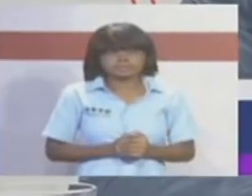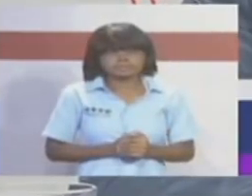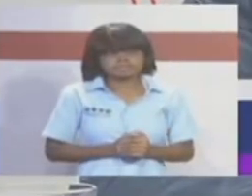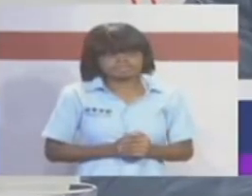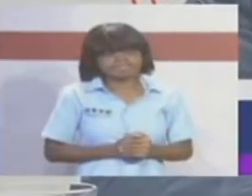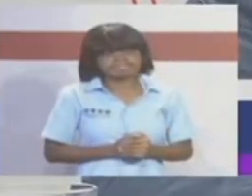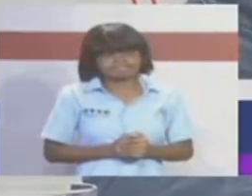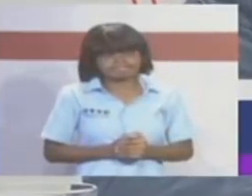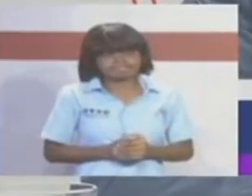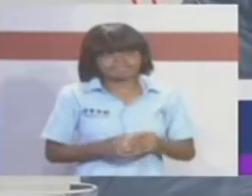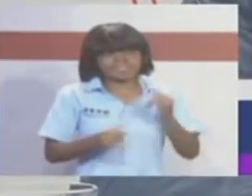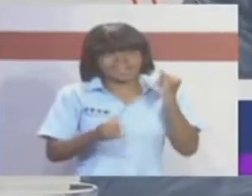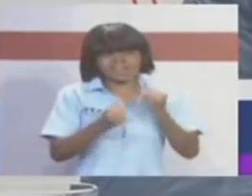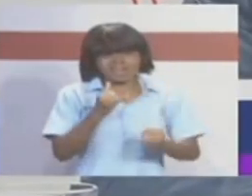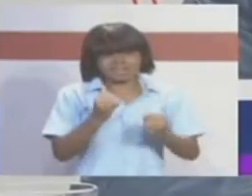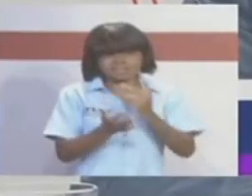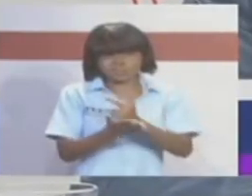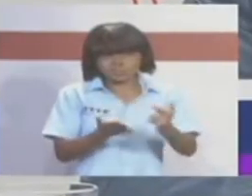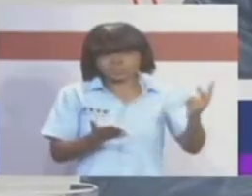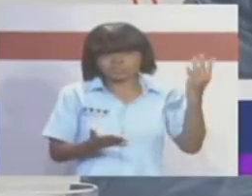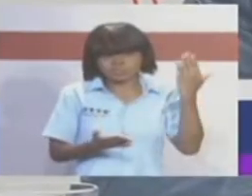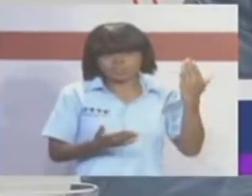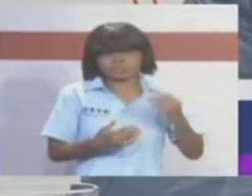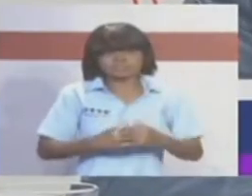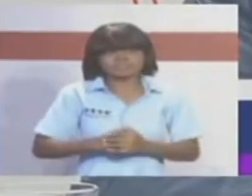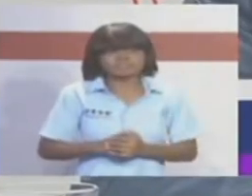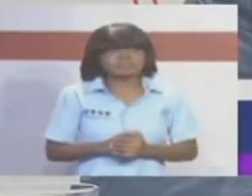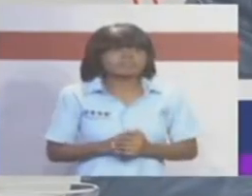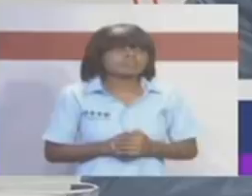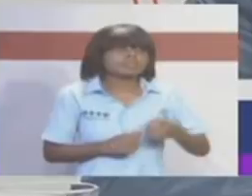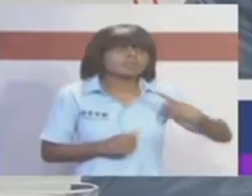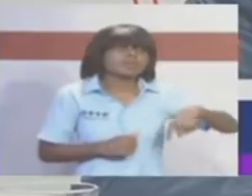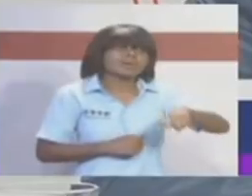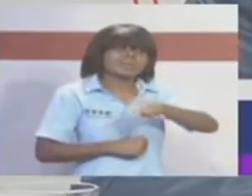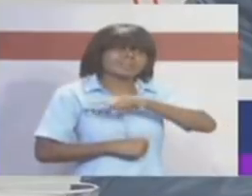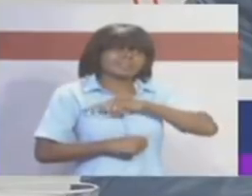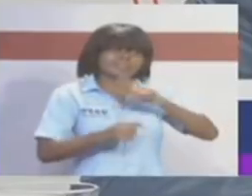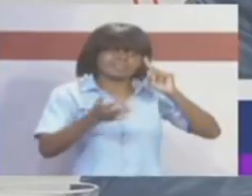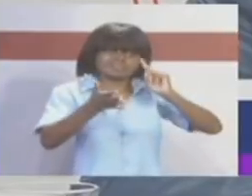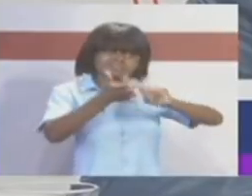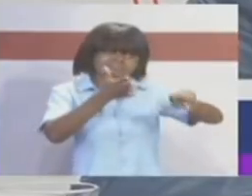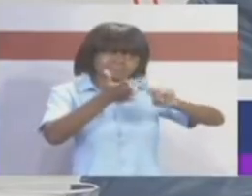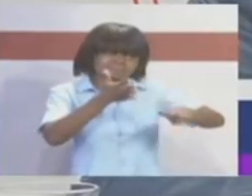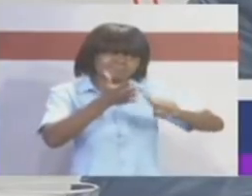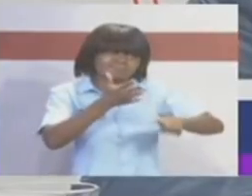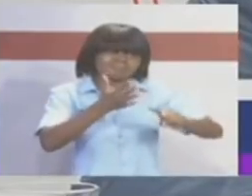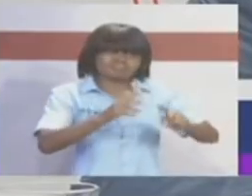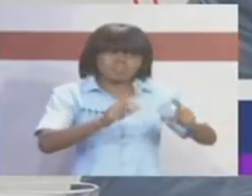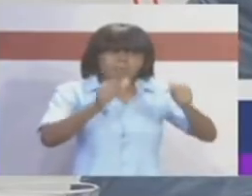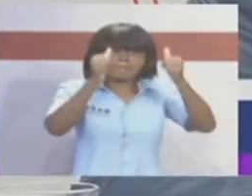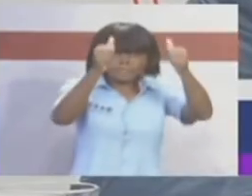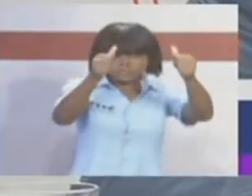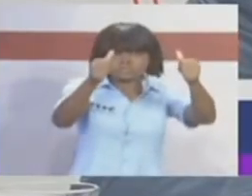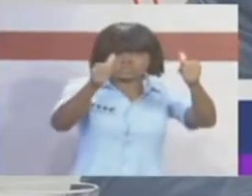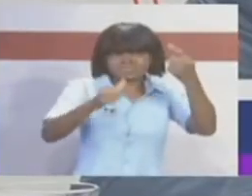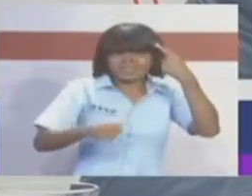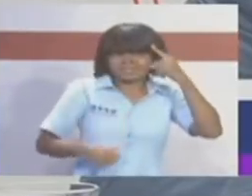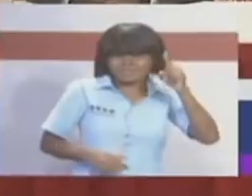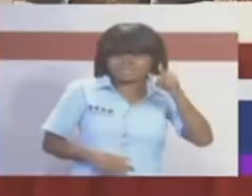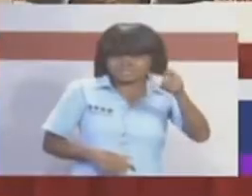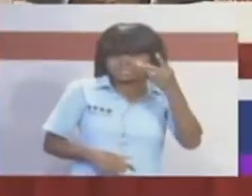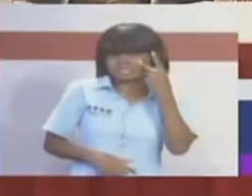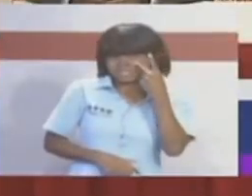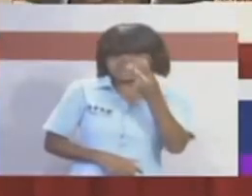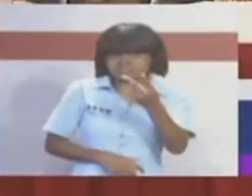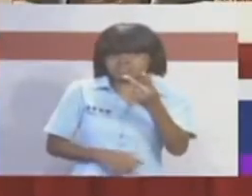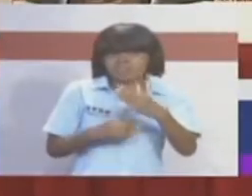into either a subsequent presentation, or we may put it onto the website. But thank you for the question. All right, we're moving right on to AZP.